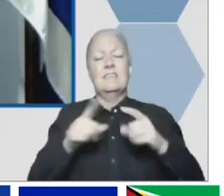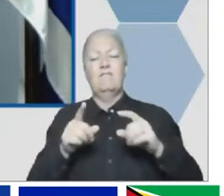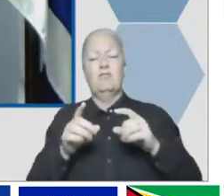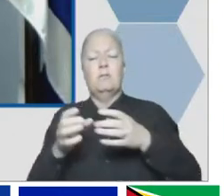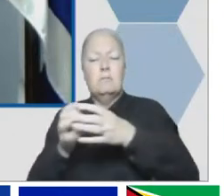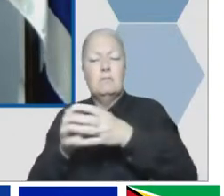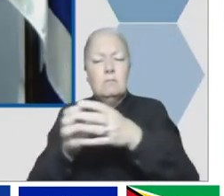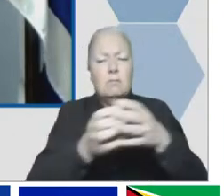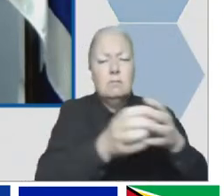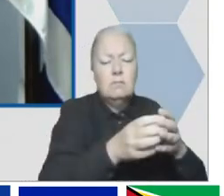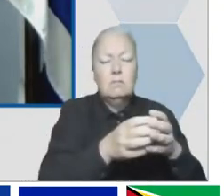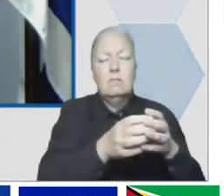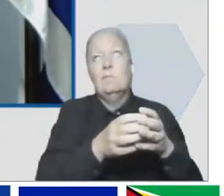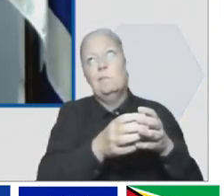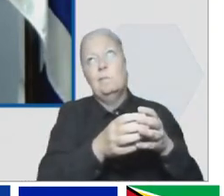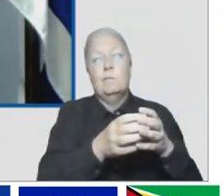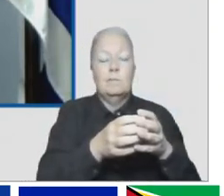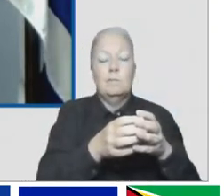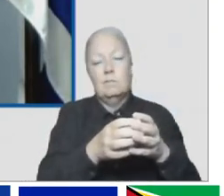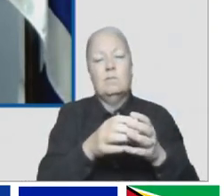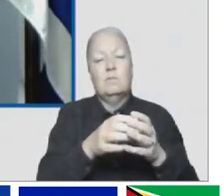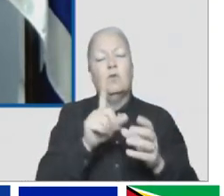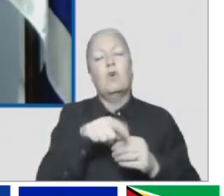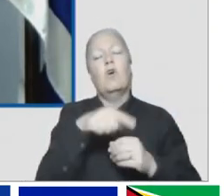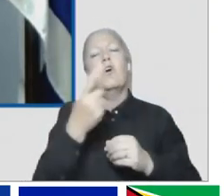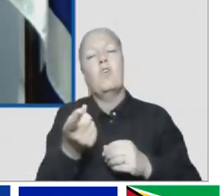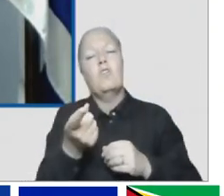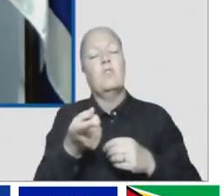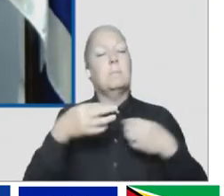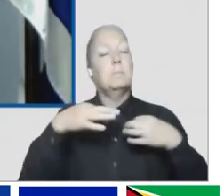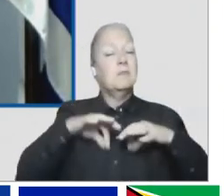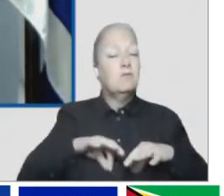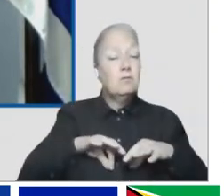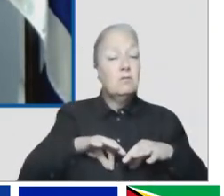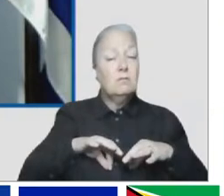other ministries load the information of